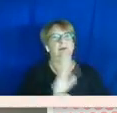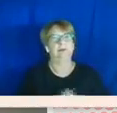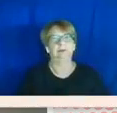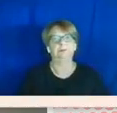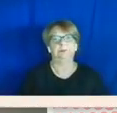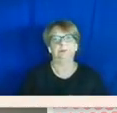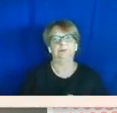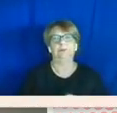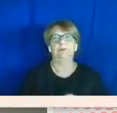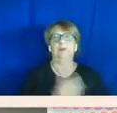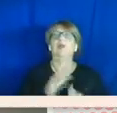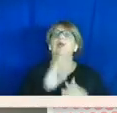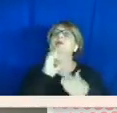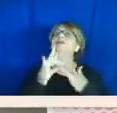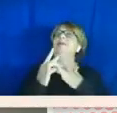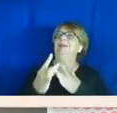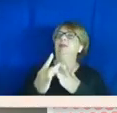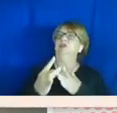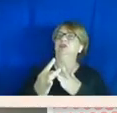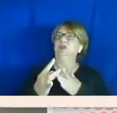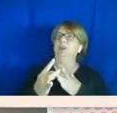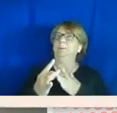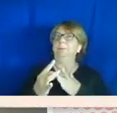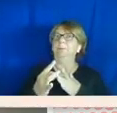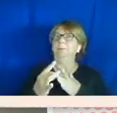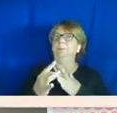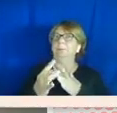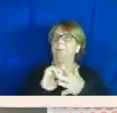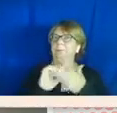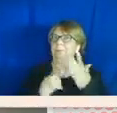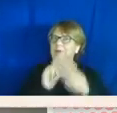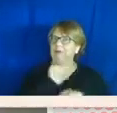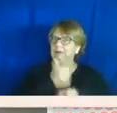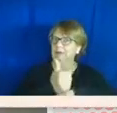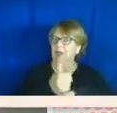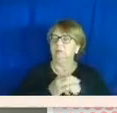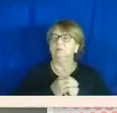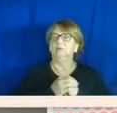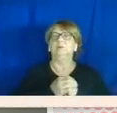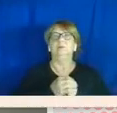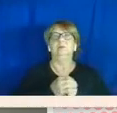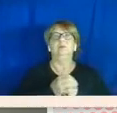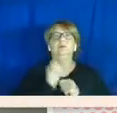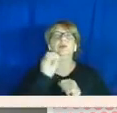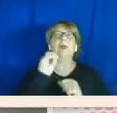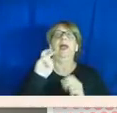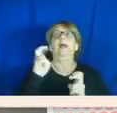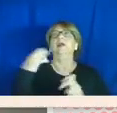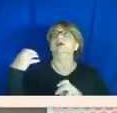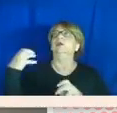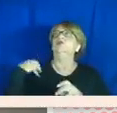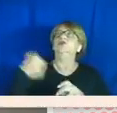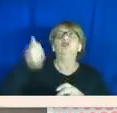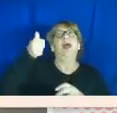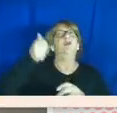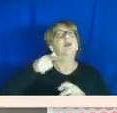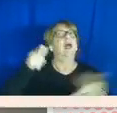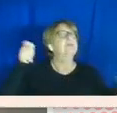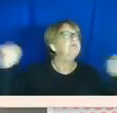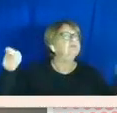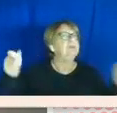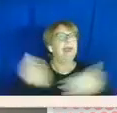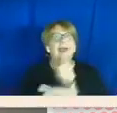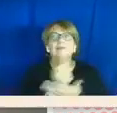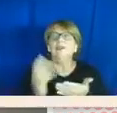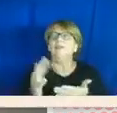leadership mechanisms set up. So we had generals in charge of everything. We had folks